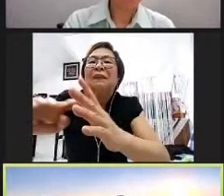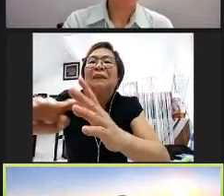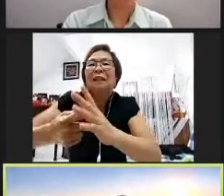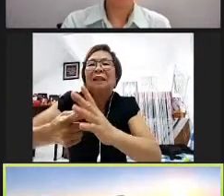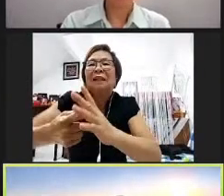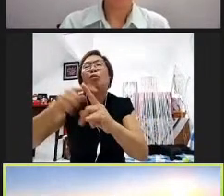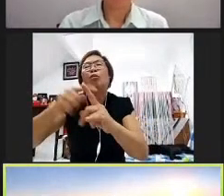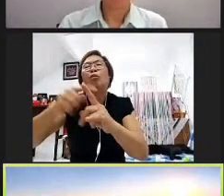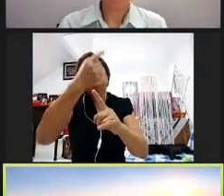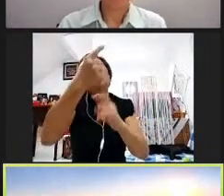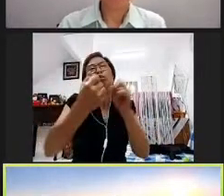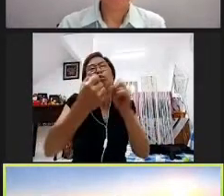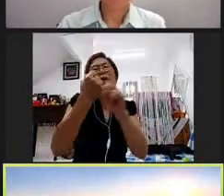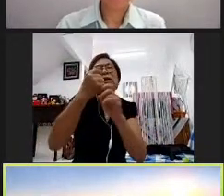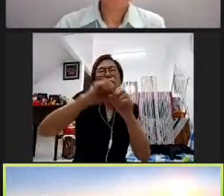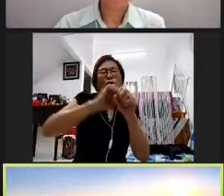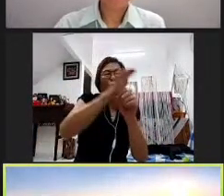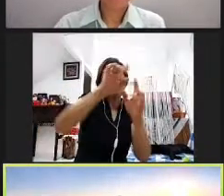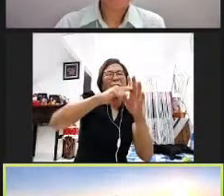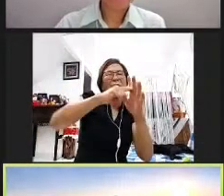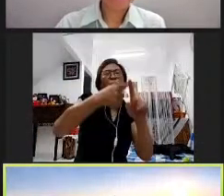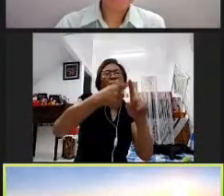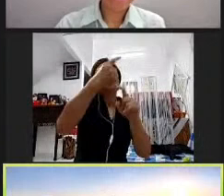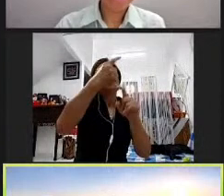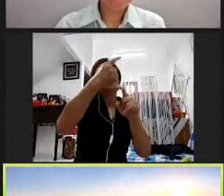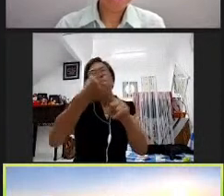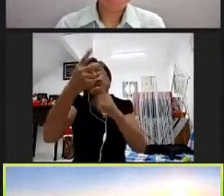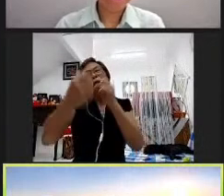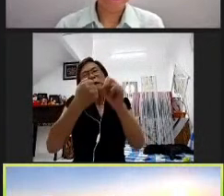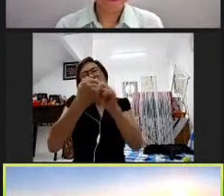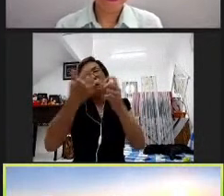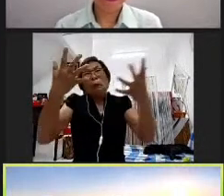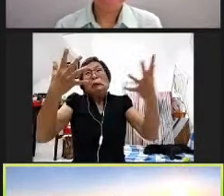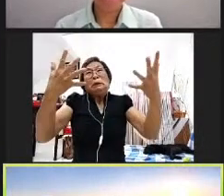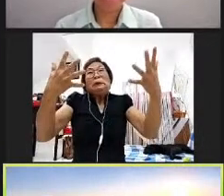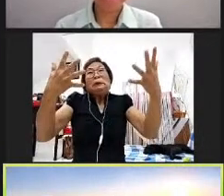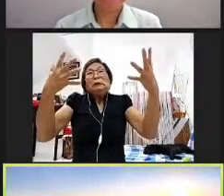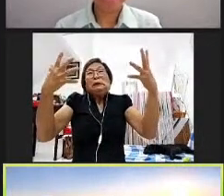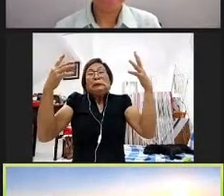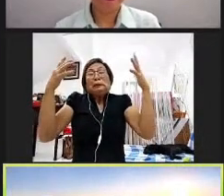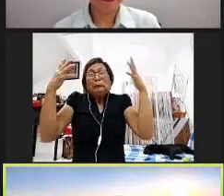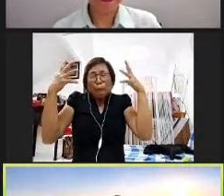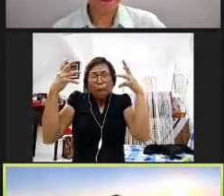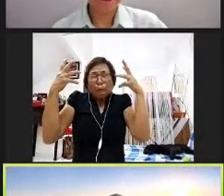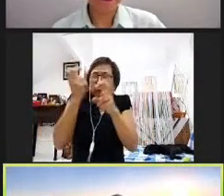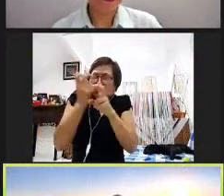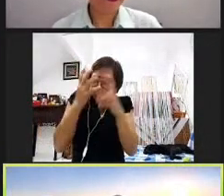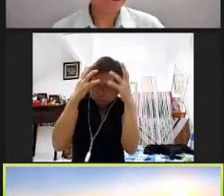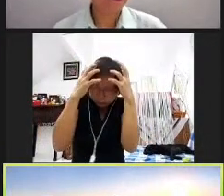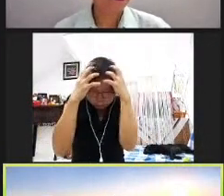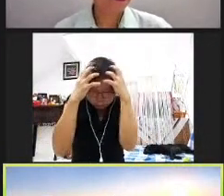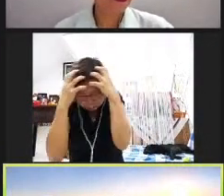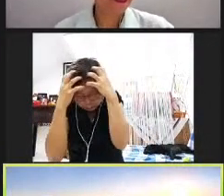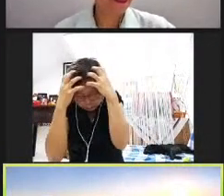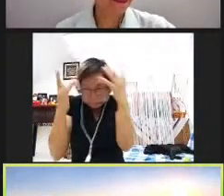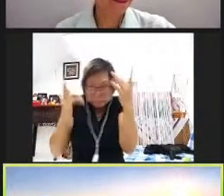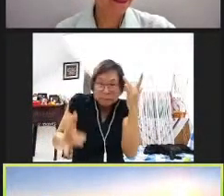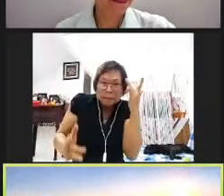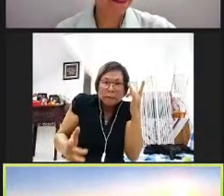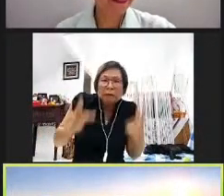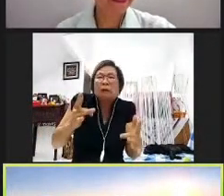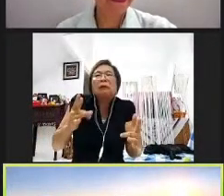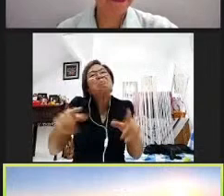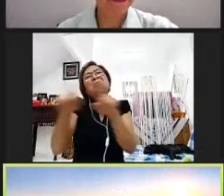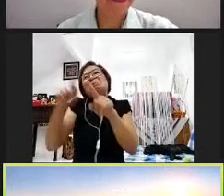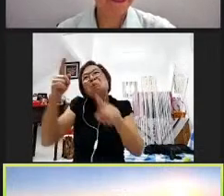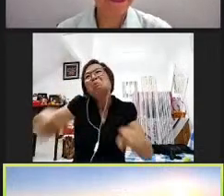misery, fear, anxiety when we hear about this. I think everybody have the same feeling,